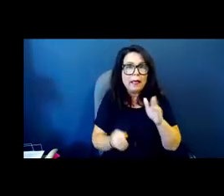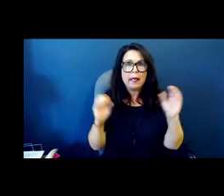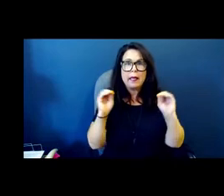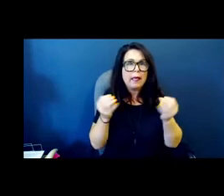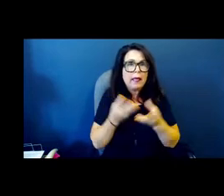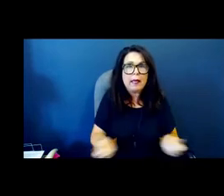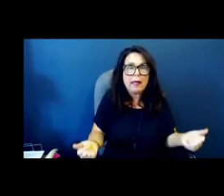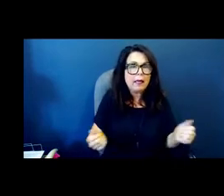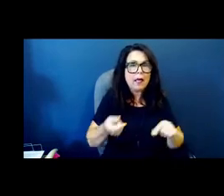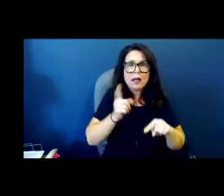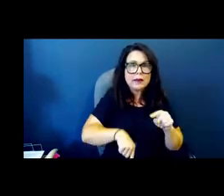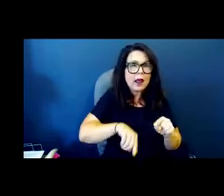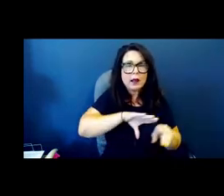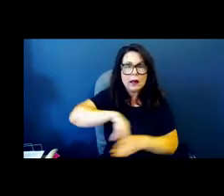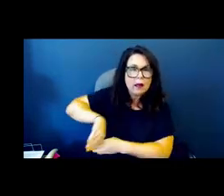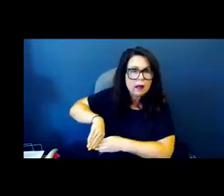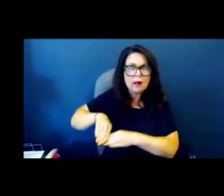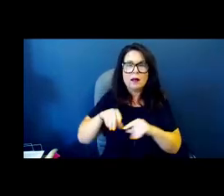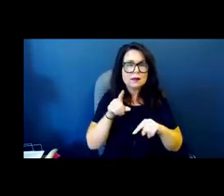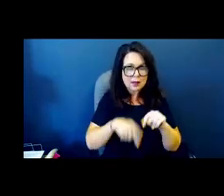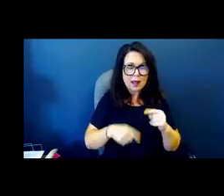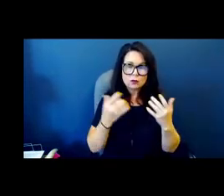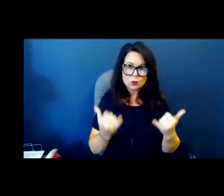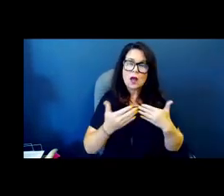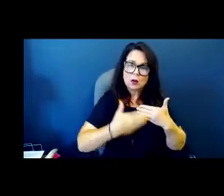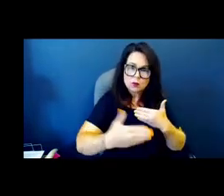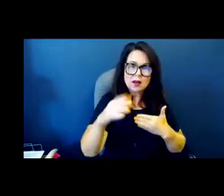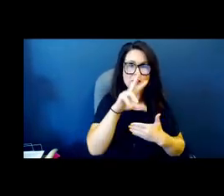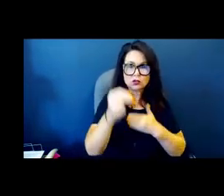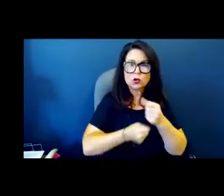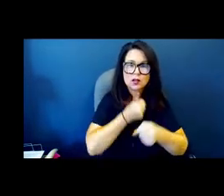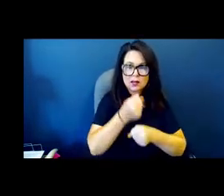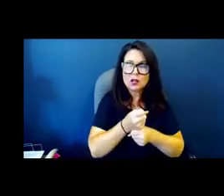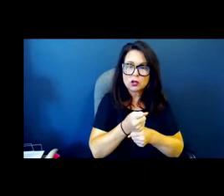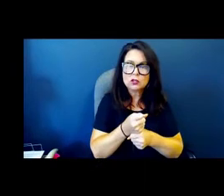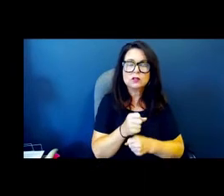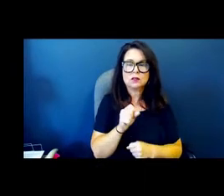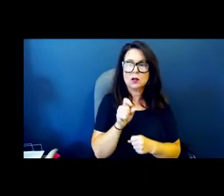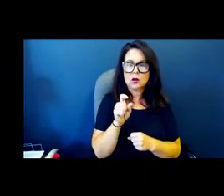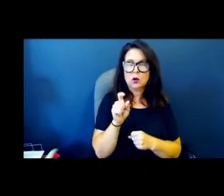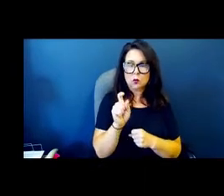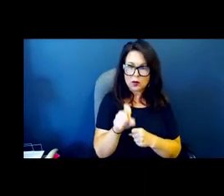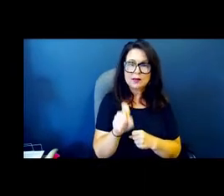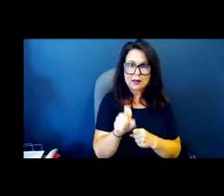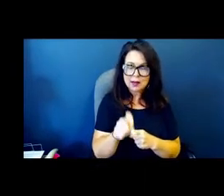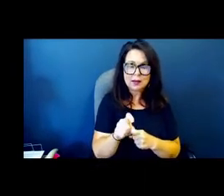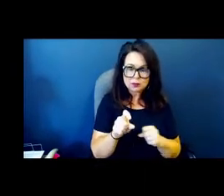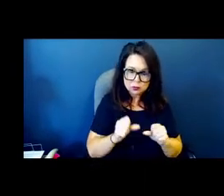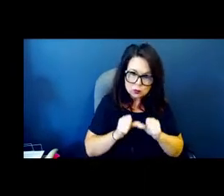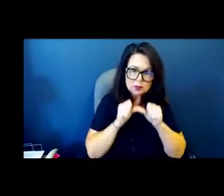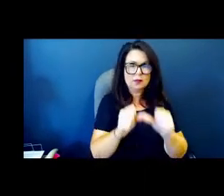30 years, we need to work on making the accessibility and inclusion that